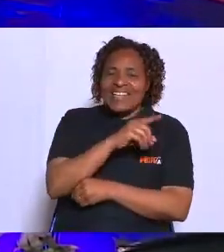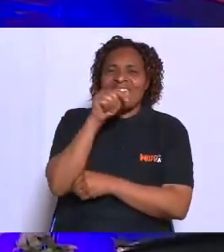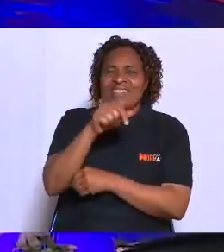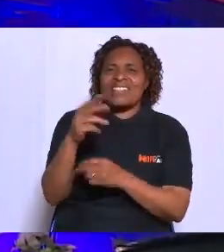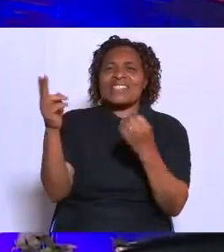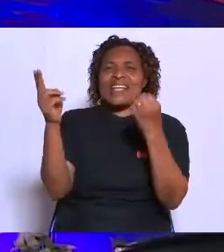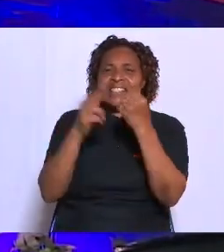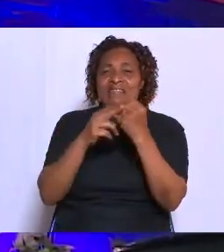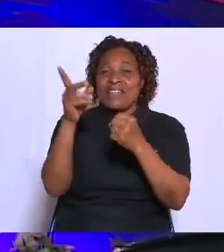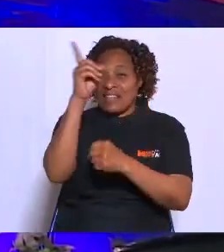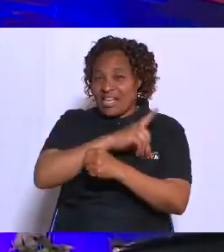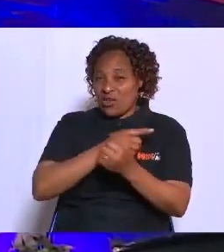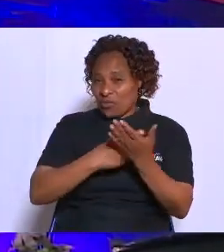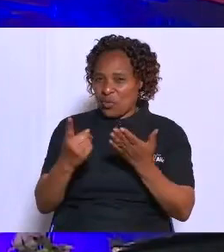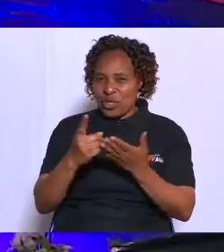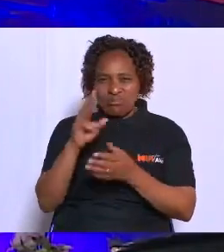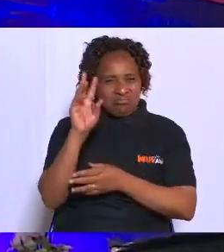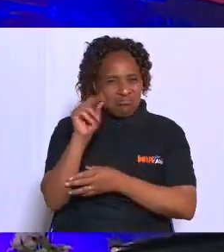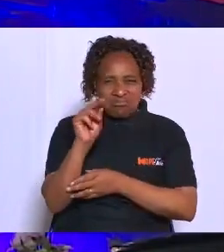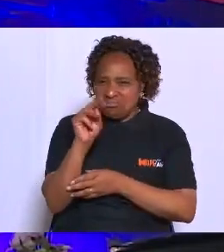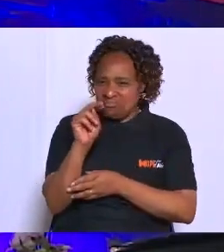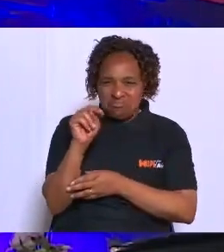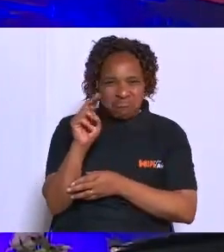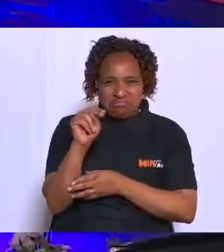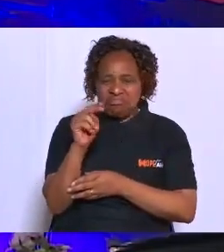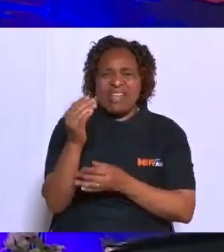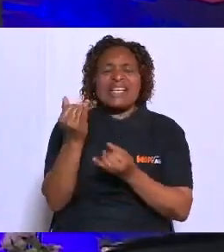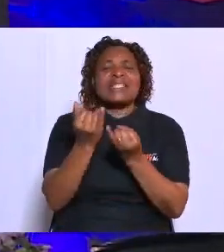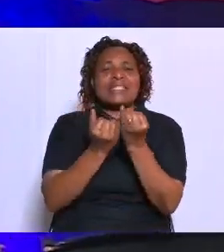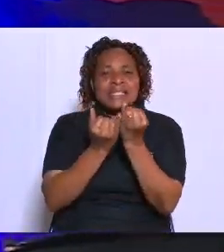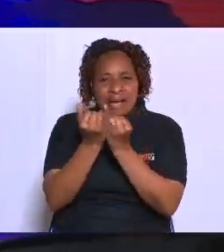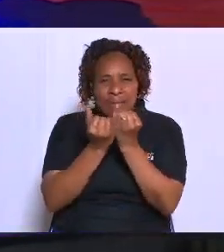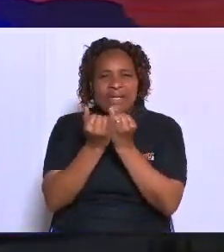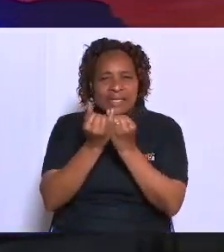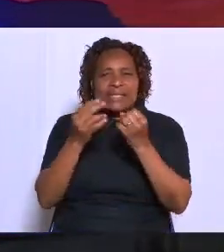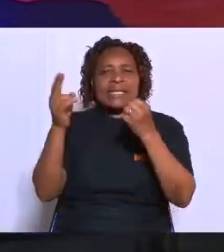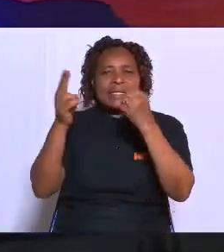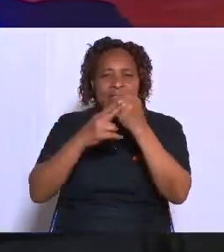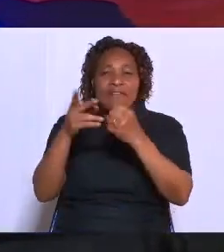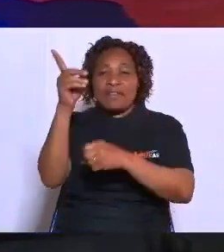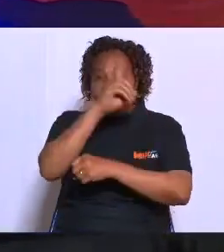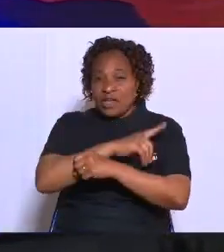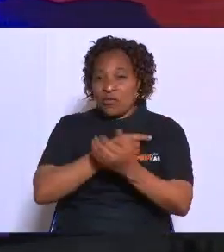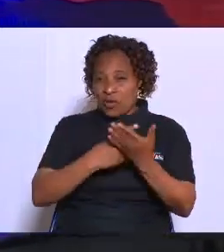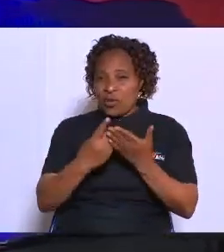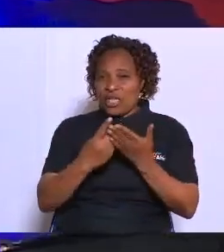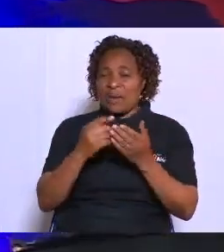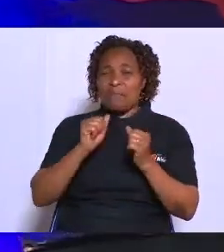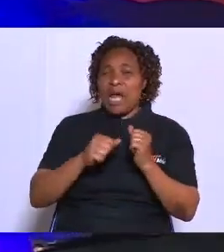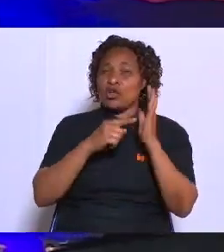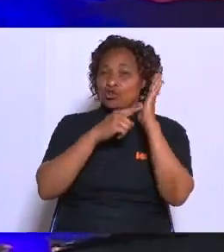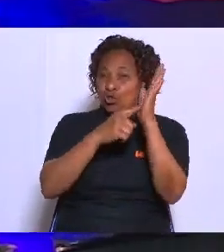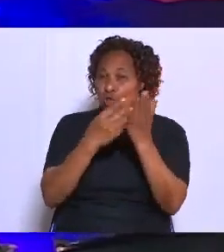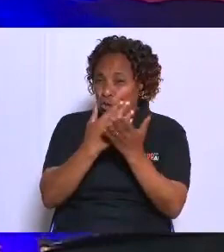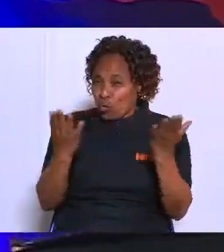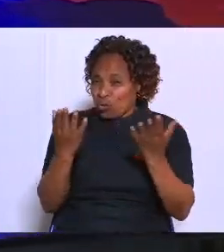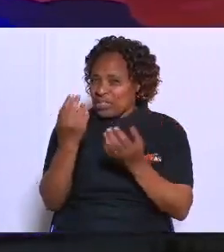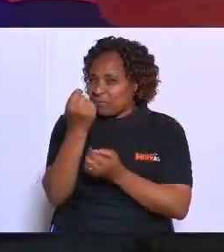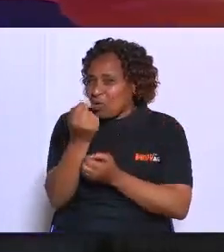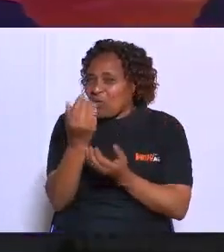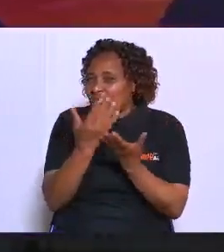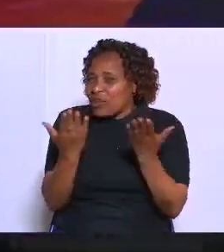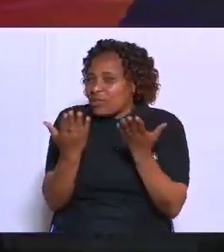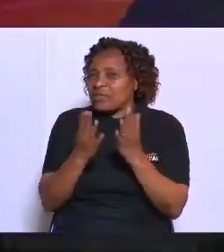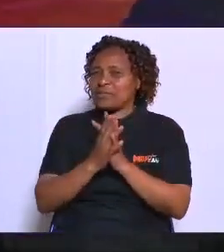seventh day of the week no sabota is the seventh day of the week and I'll show you some more interesting things on that